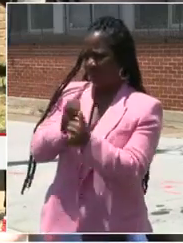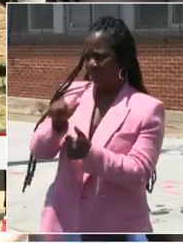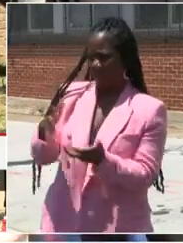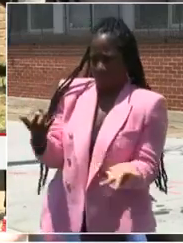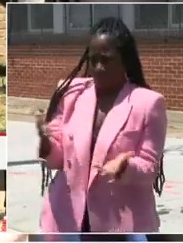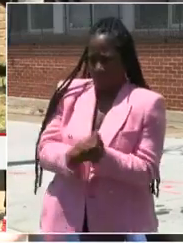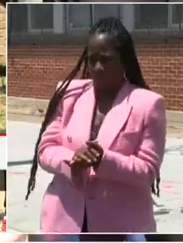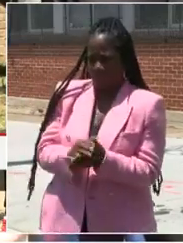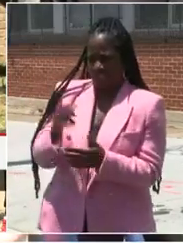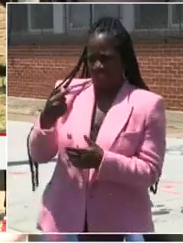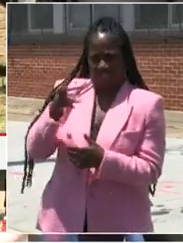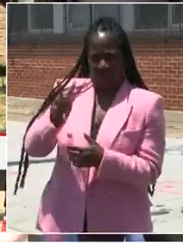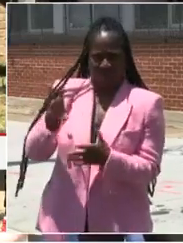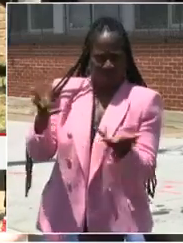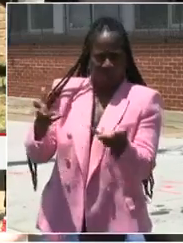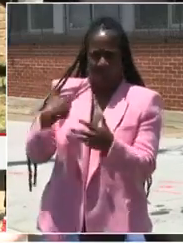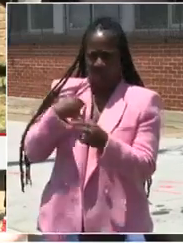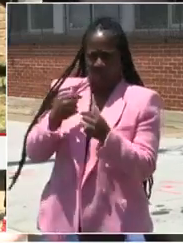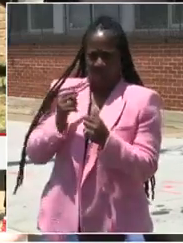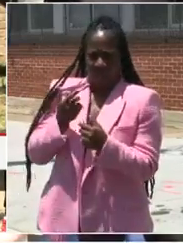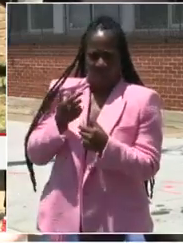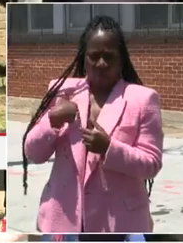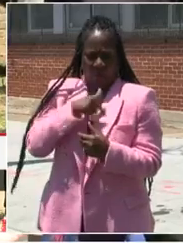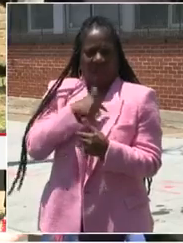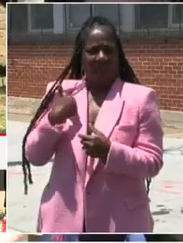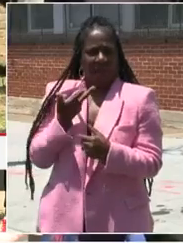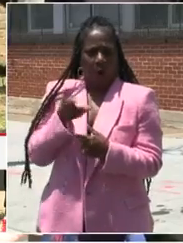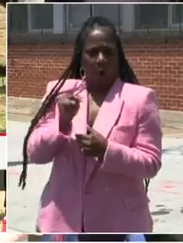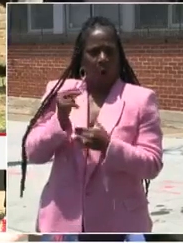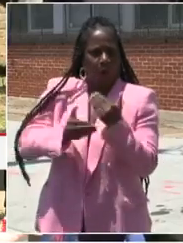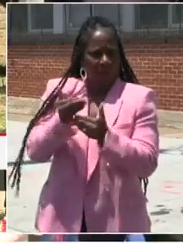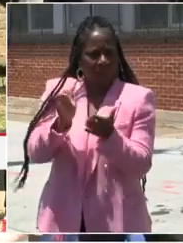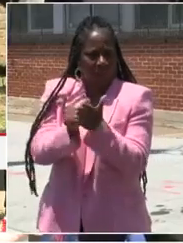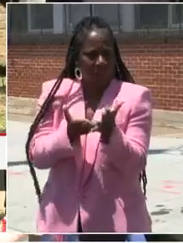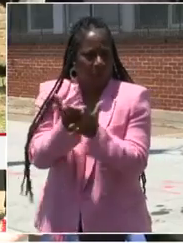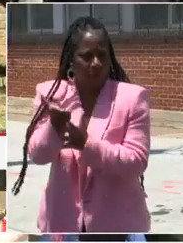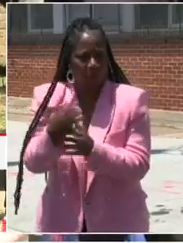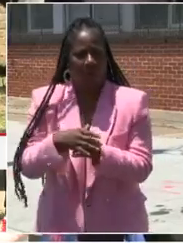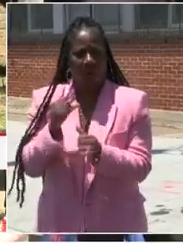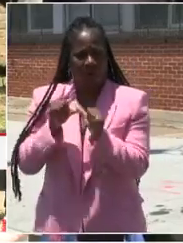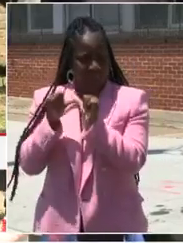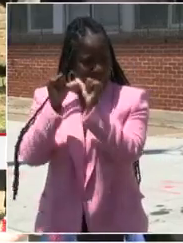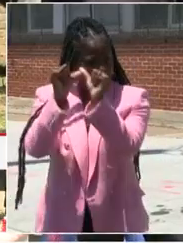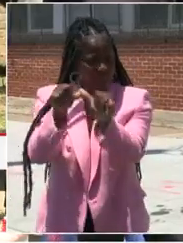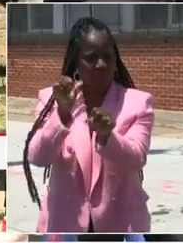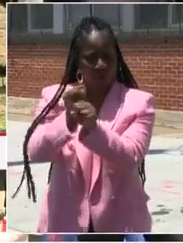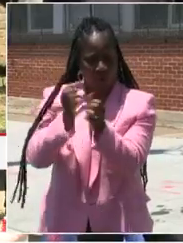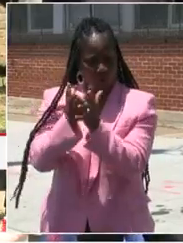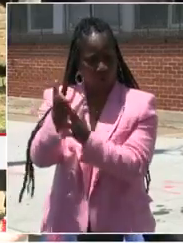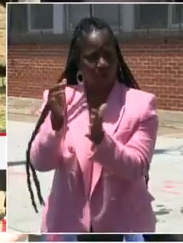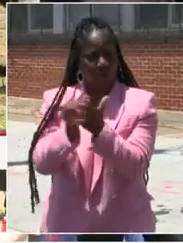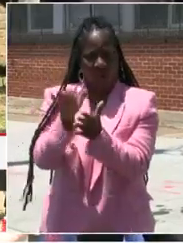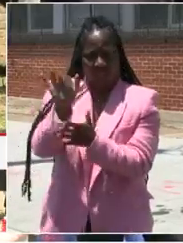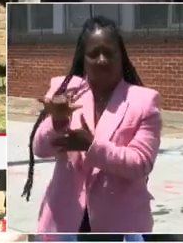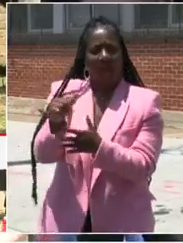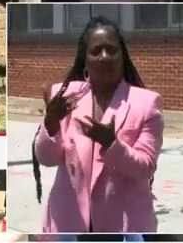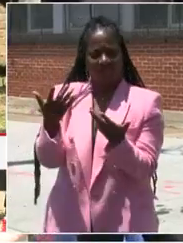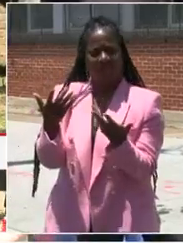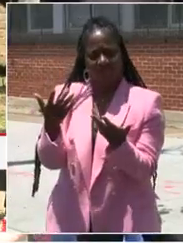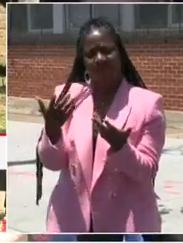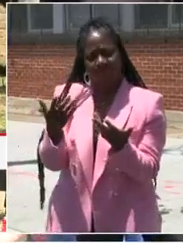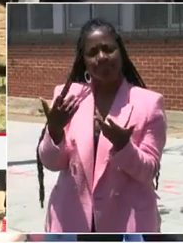that at GW. We have our own process that we've gone through and will continue to work through the course of